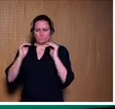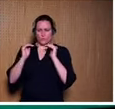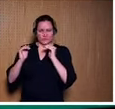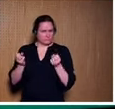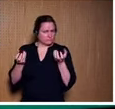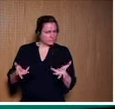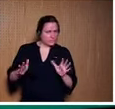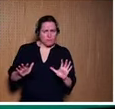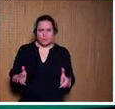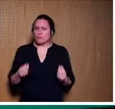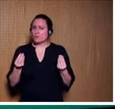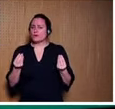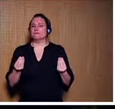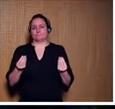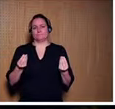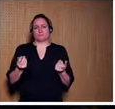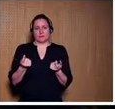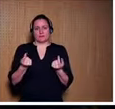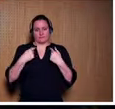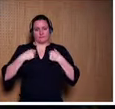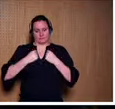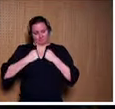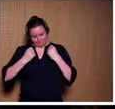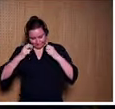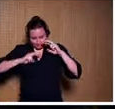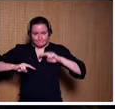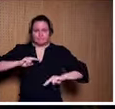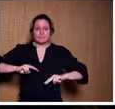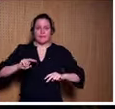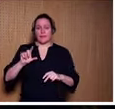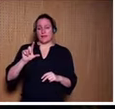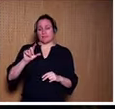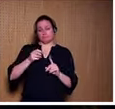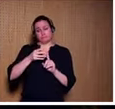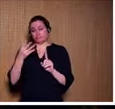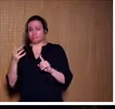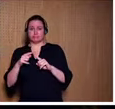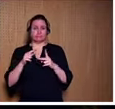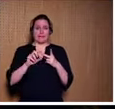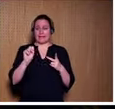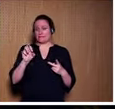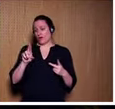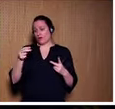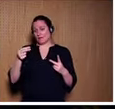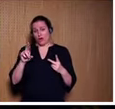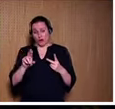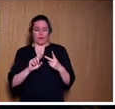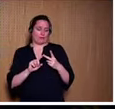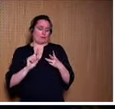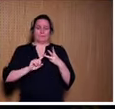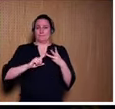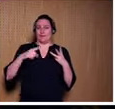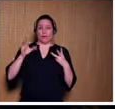we start with ourselves. We need to come together, LGBTI movements, SRHR movements, and women's movements, to both defend our